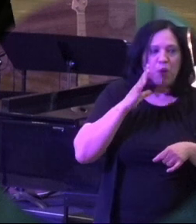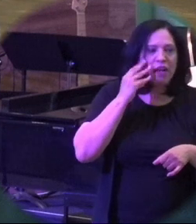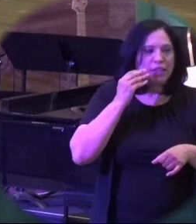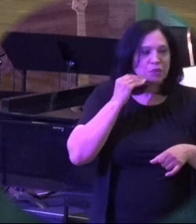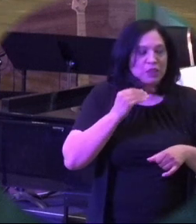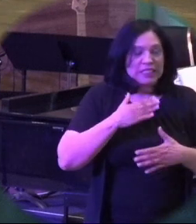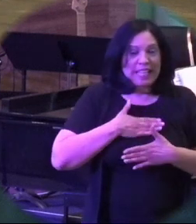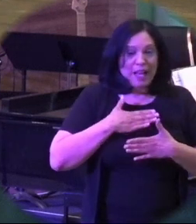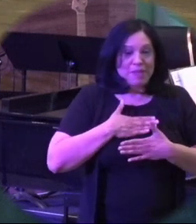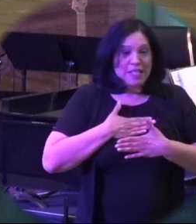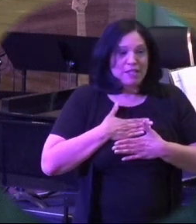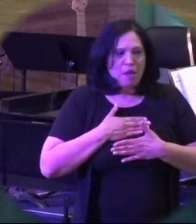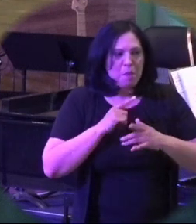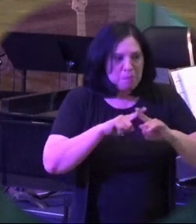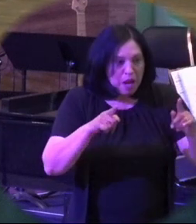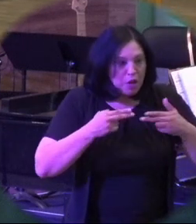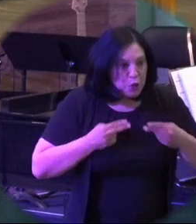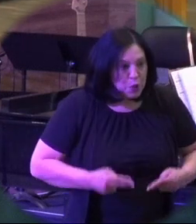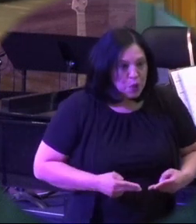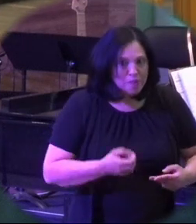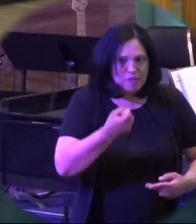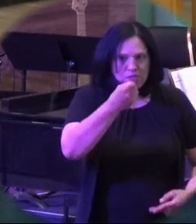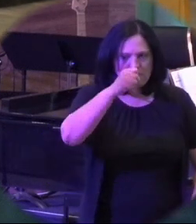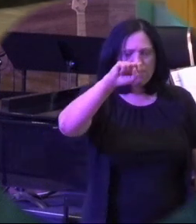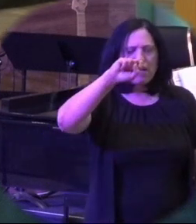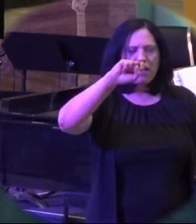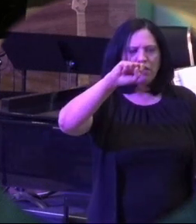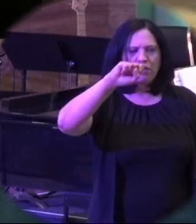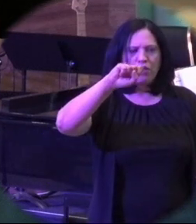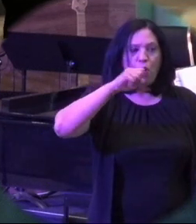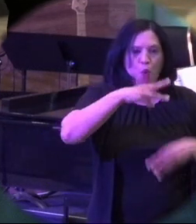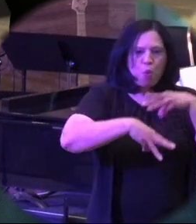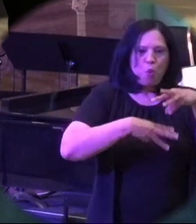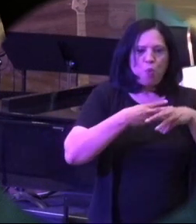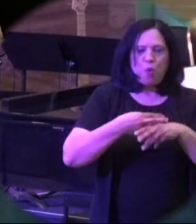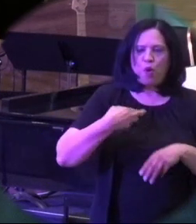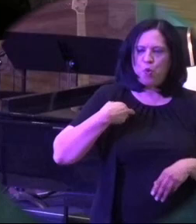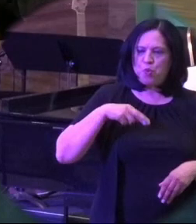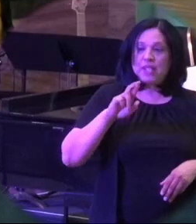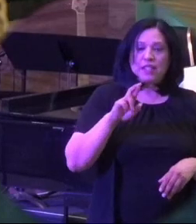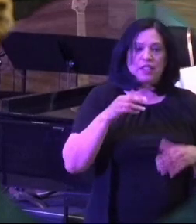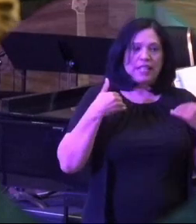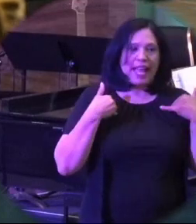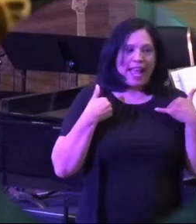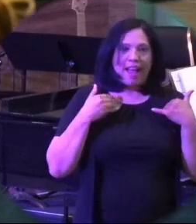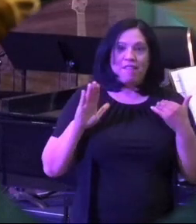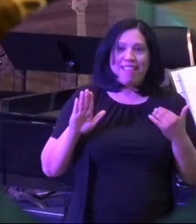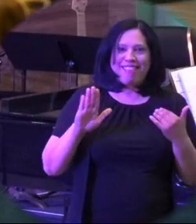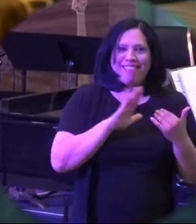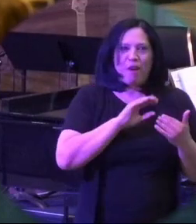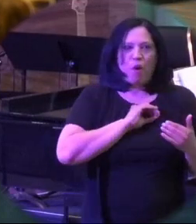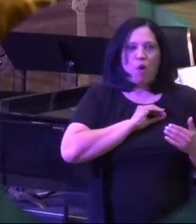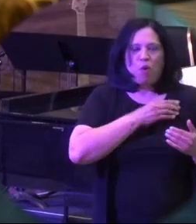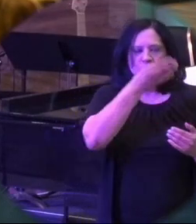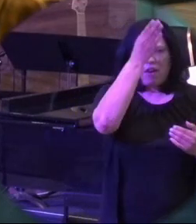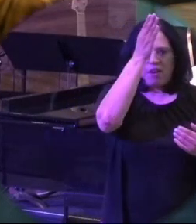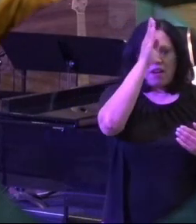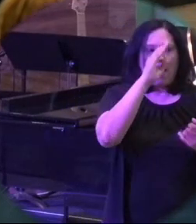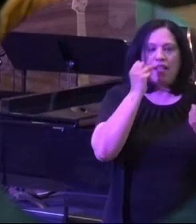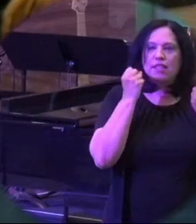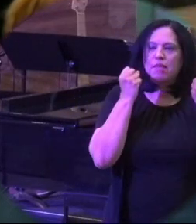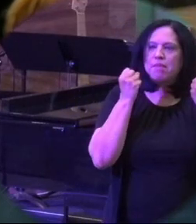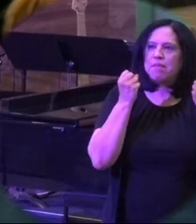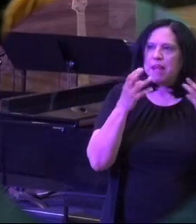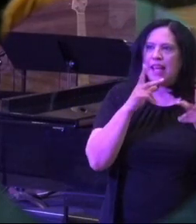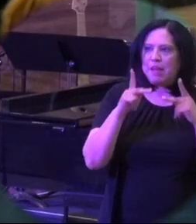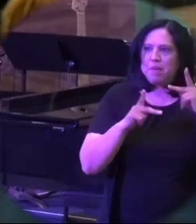humans rebel, right? The world religions have their own gods. Many people worship ancestral